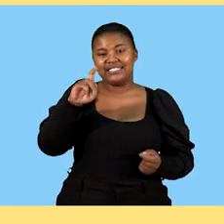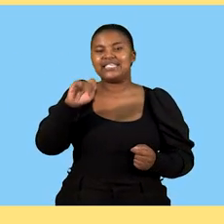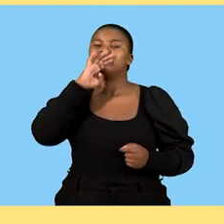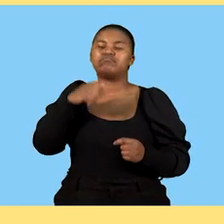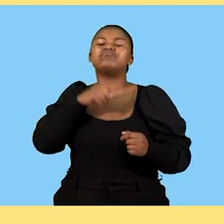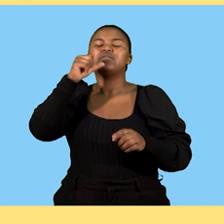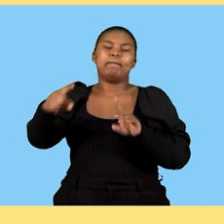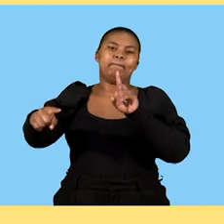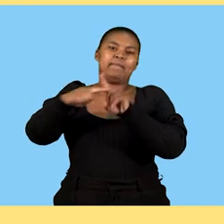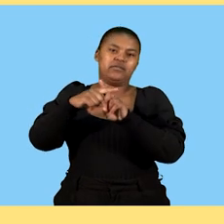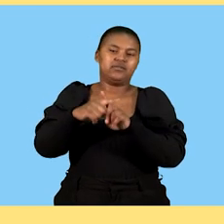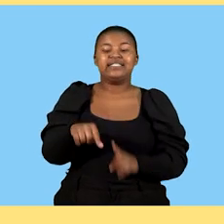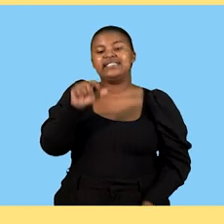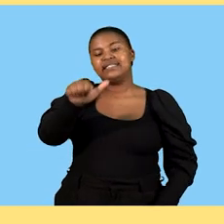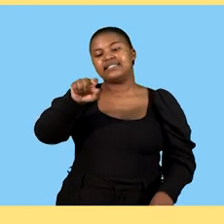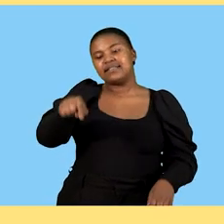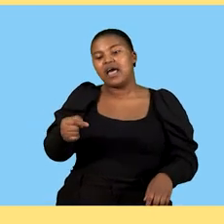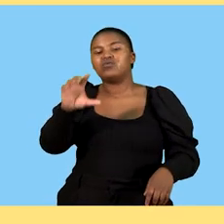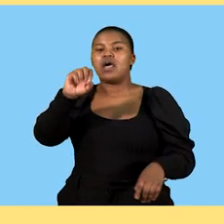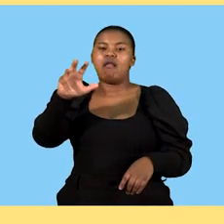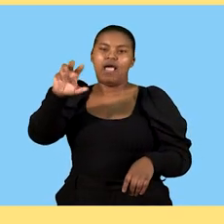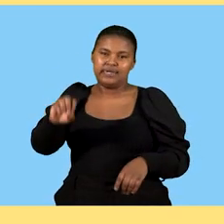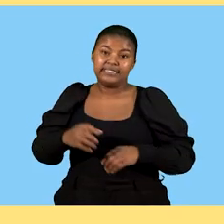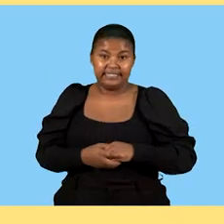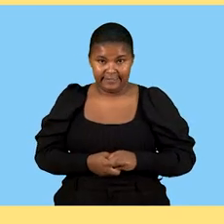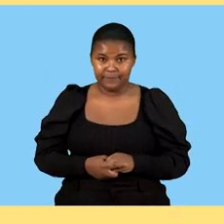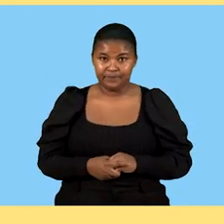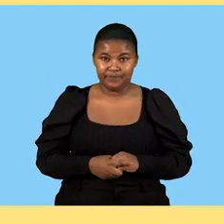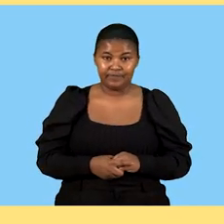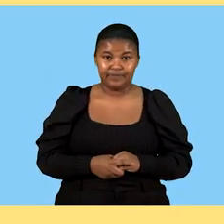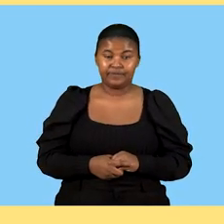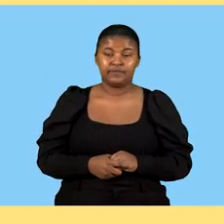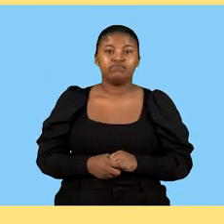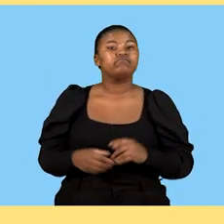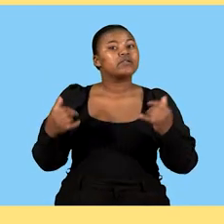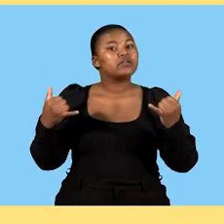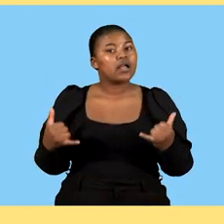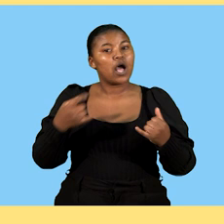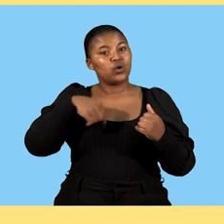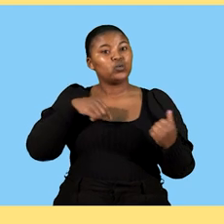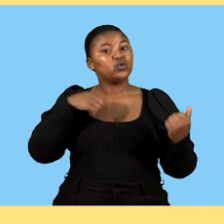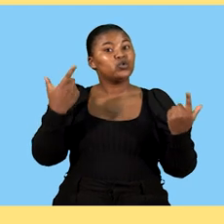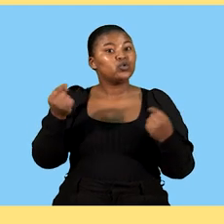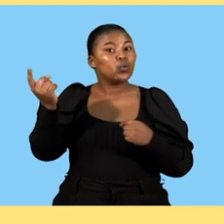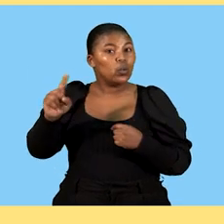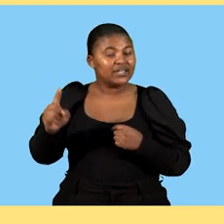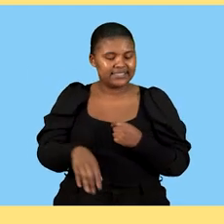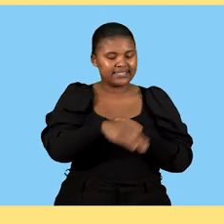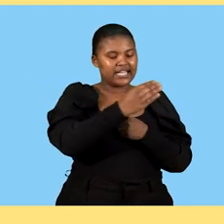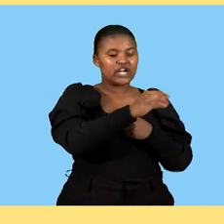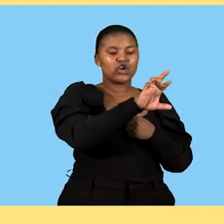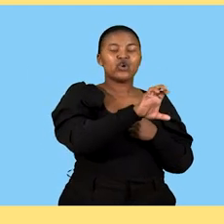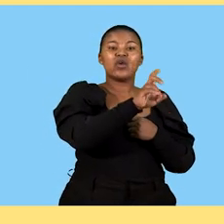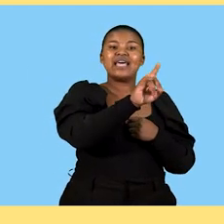11,920. This is rent for the 8 months that the tenant has been in our building. Very important that your